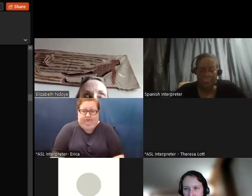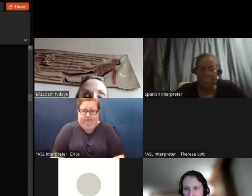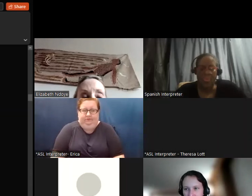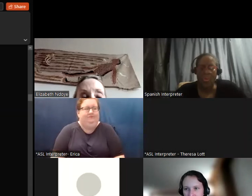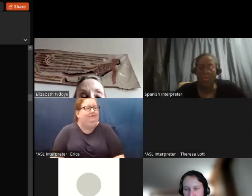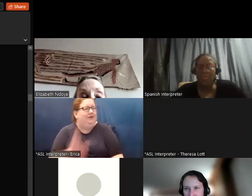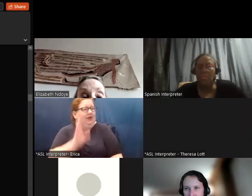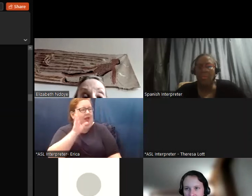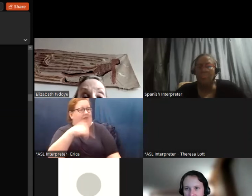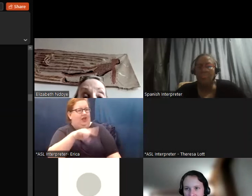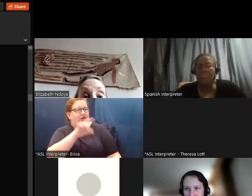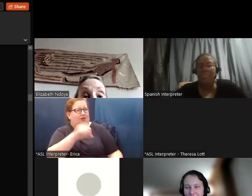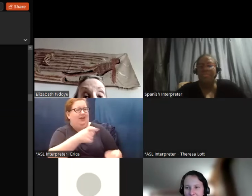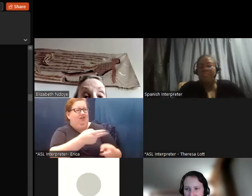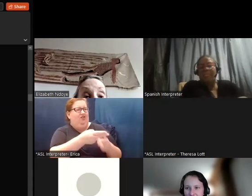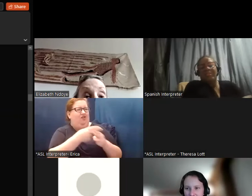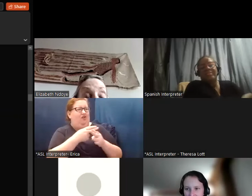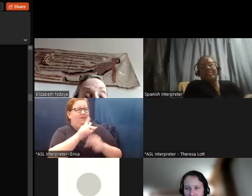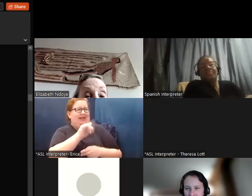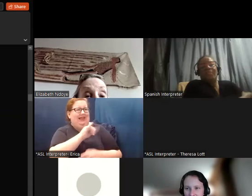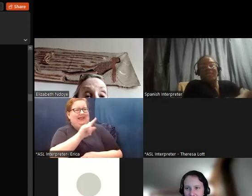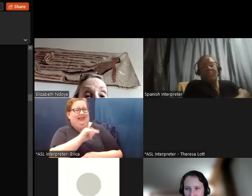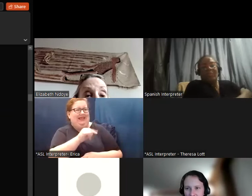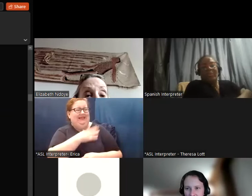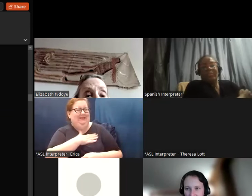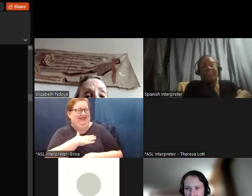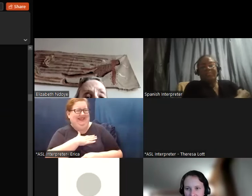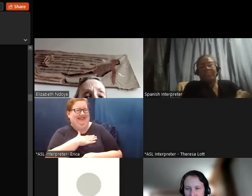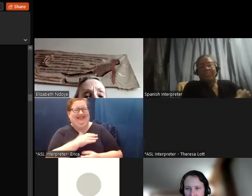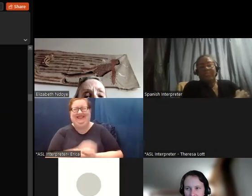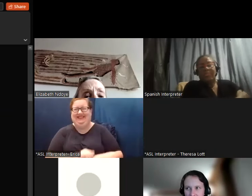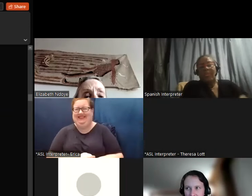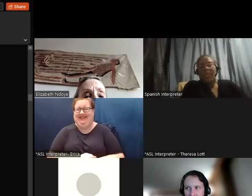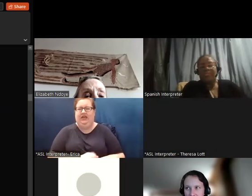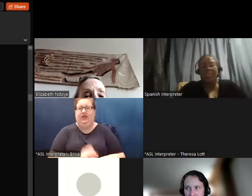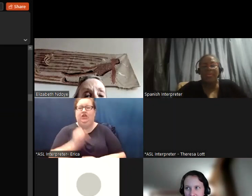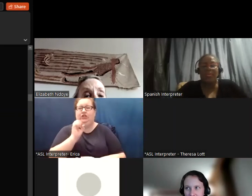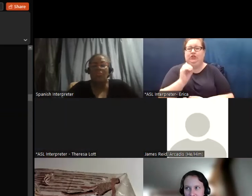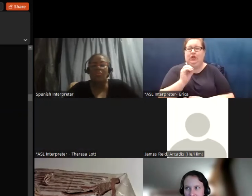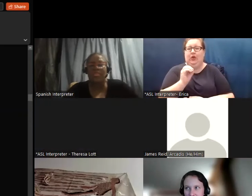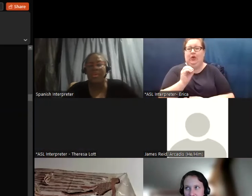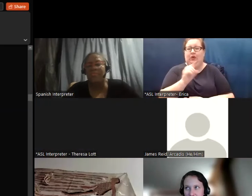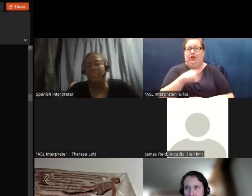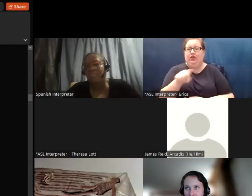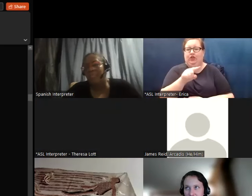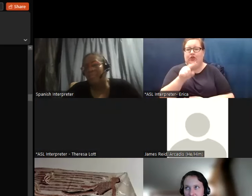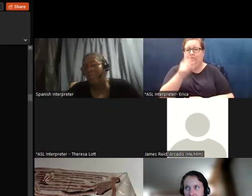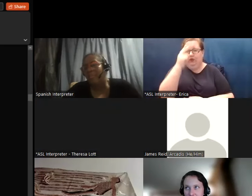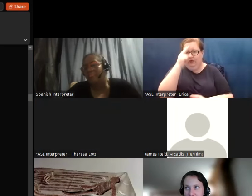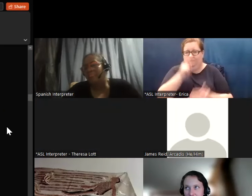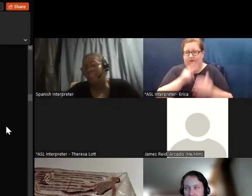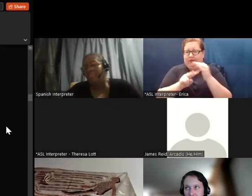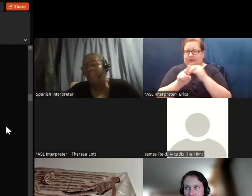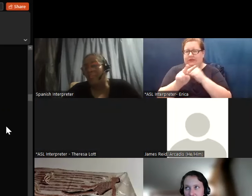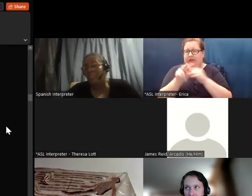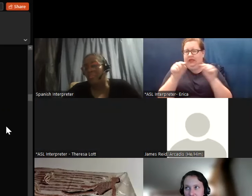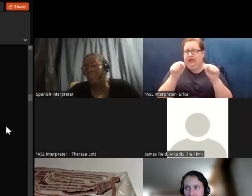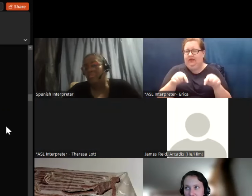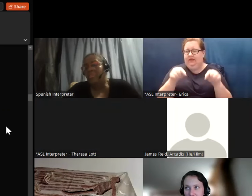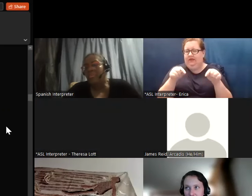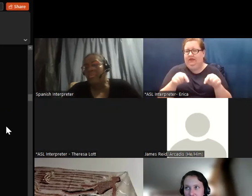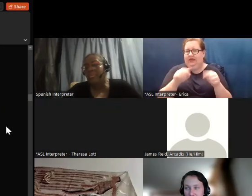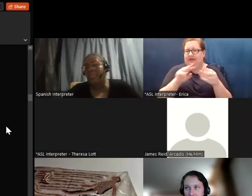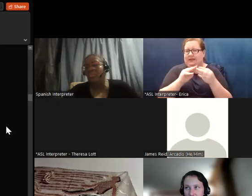Hi, you can call me Liz, please. So you foresee this